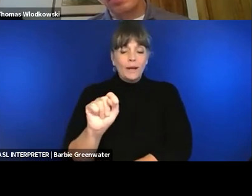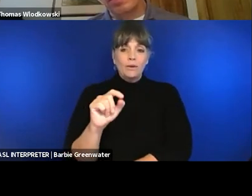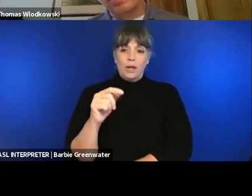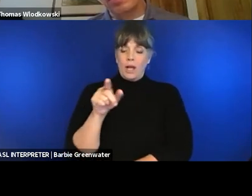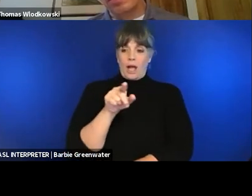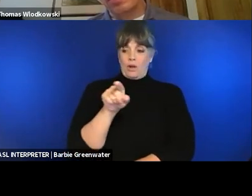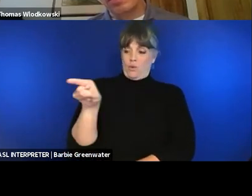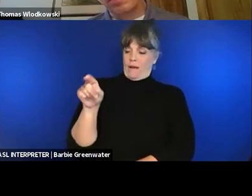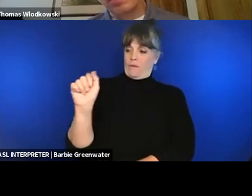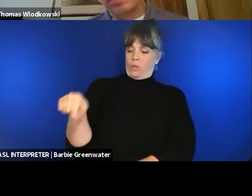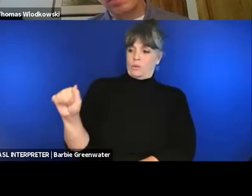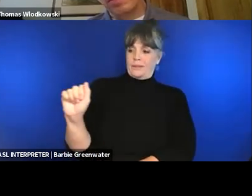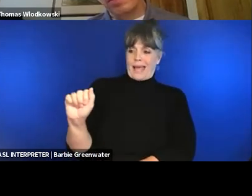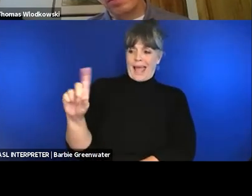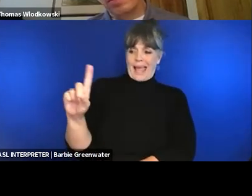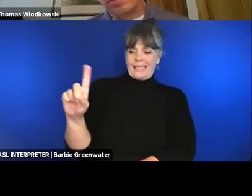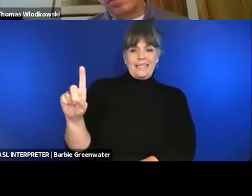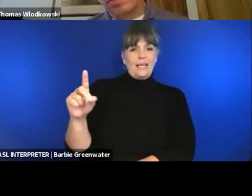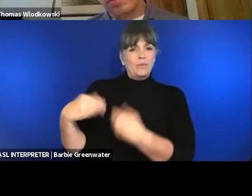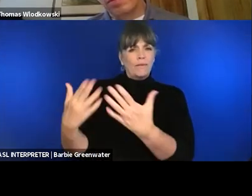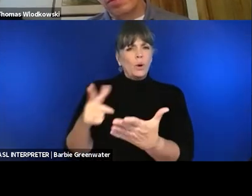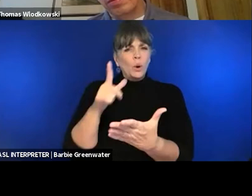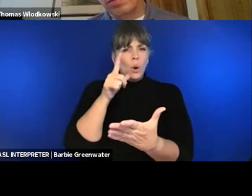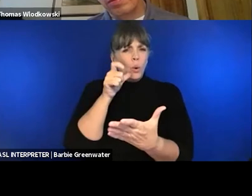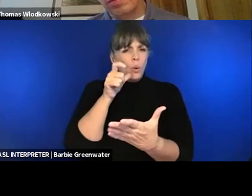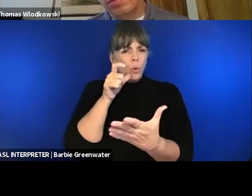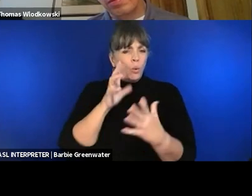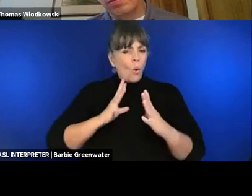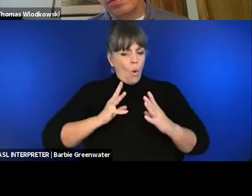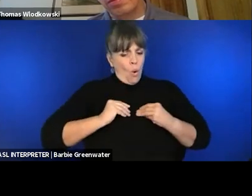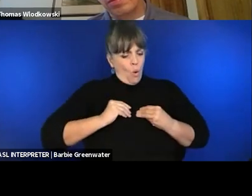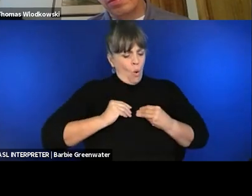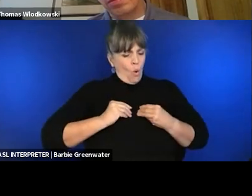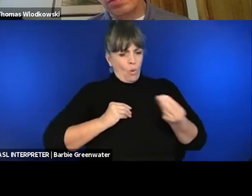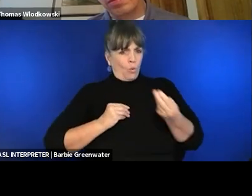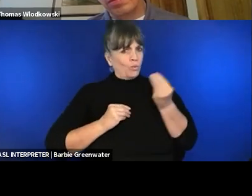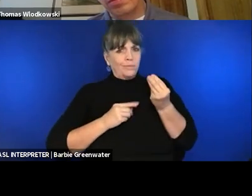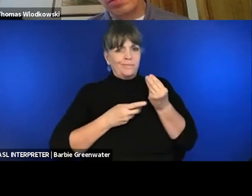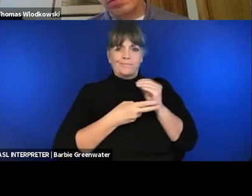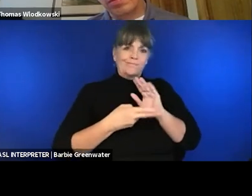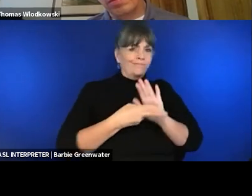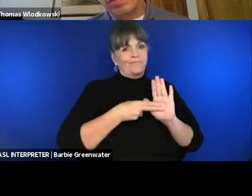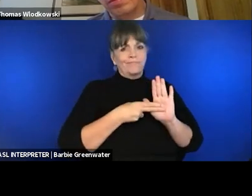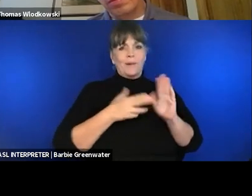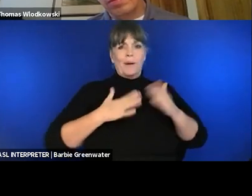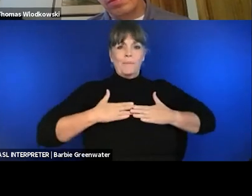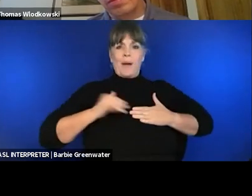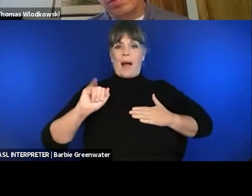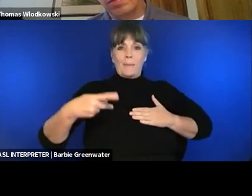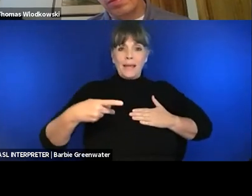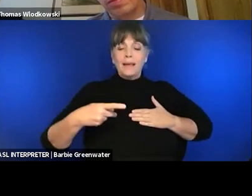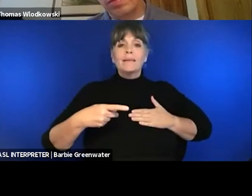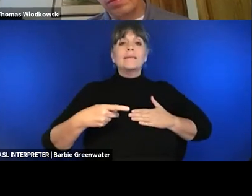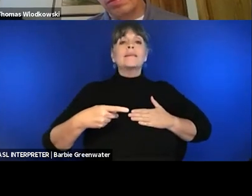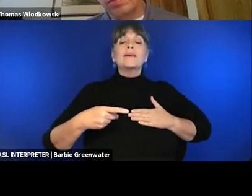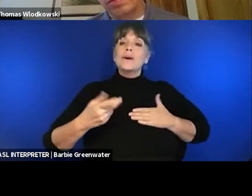providers. Who owns the IP in all of this? Does the IP get sold together with it? Do all these files that are created,